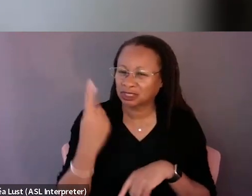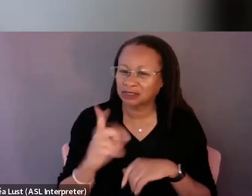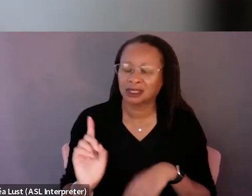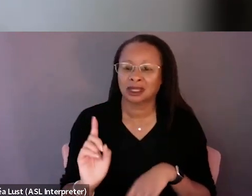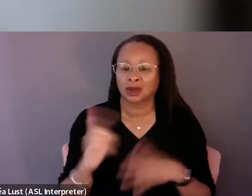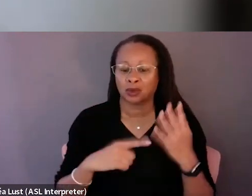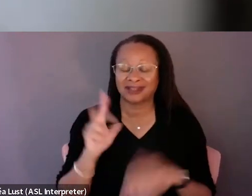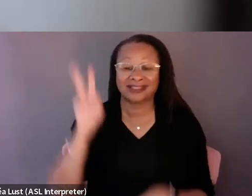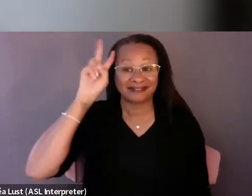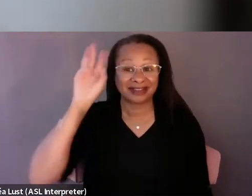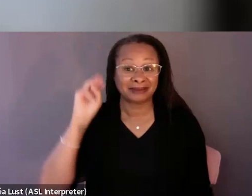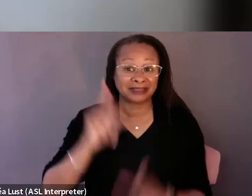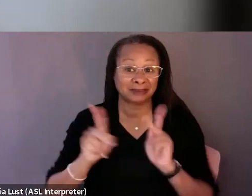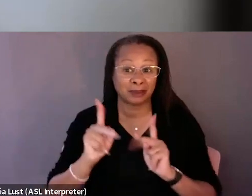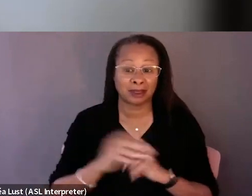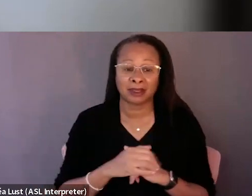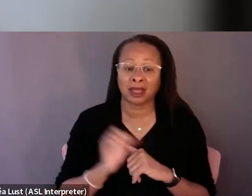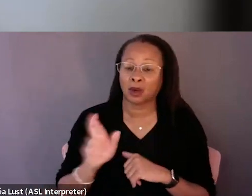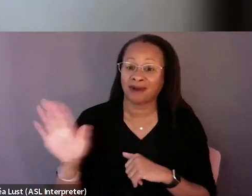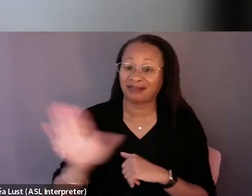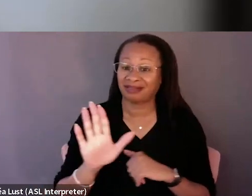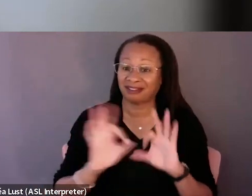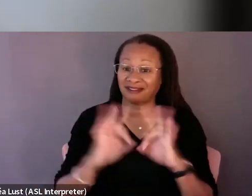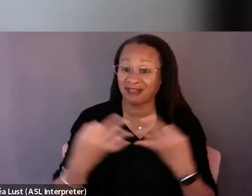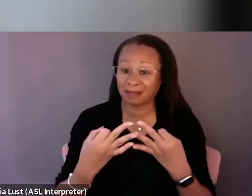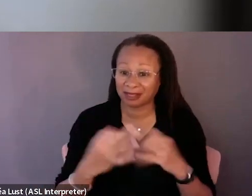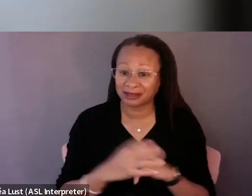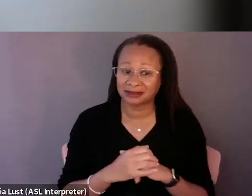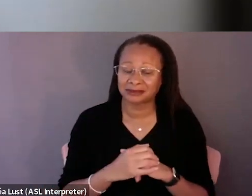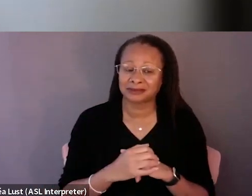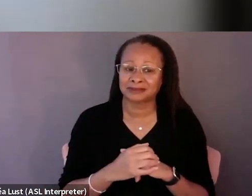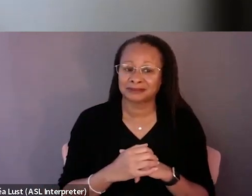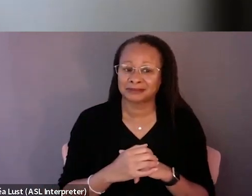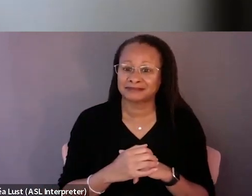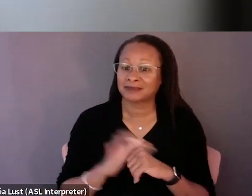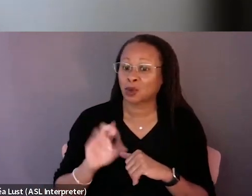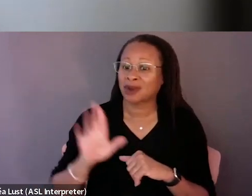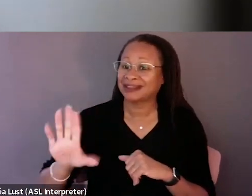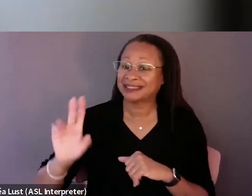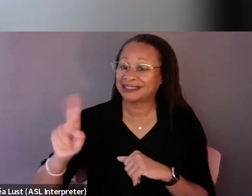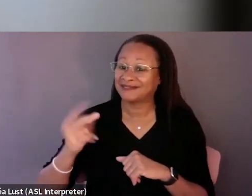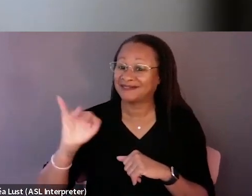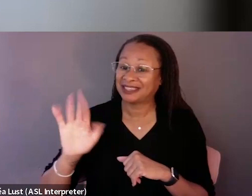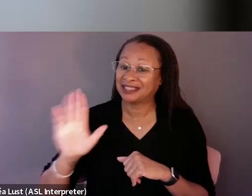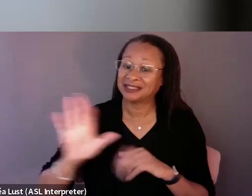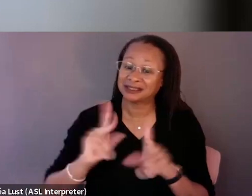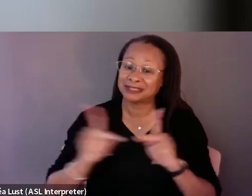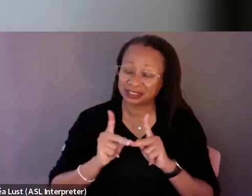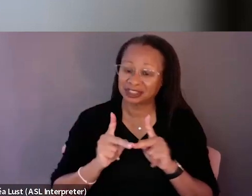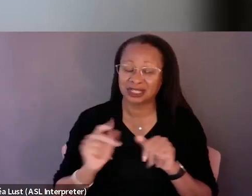the Vietnamese people, or what their family, or what Phi's position to